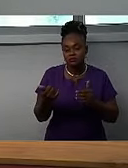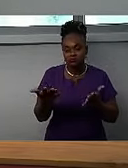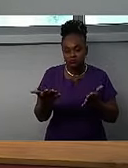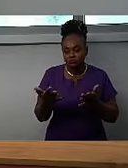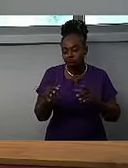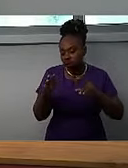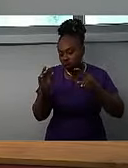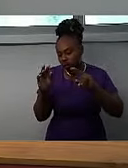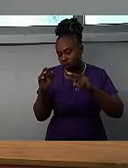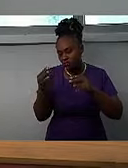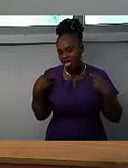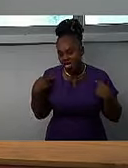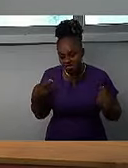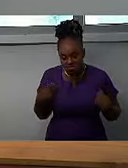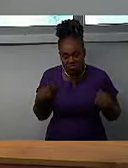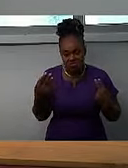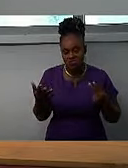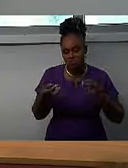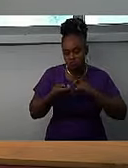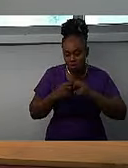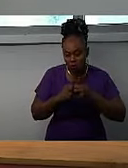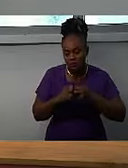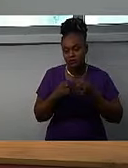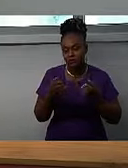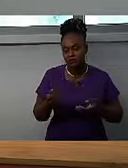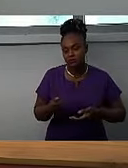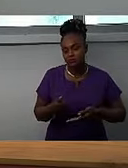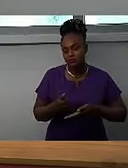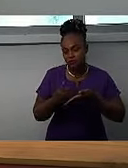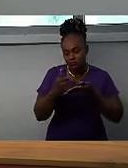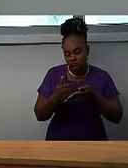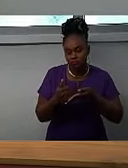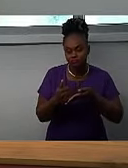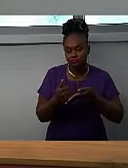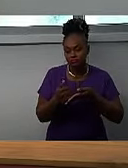The commissioning of a new accident and